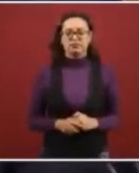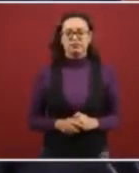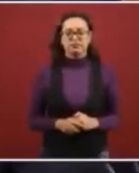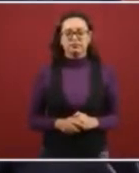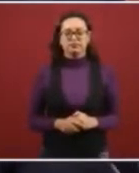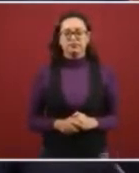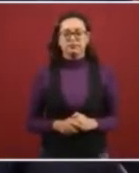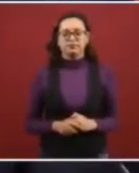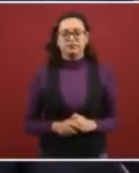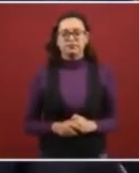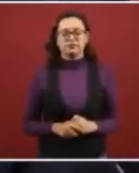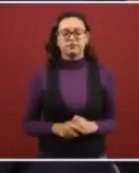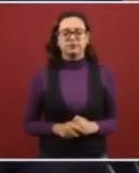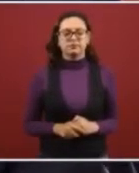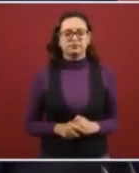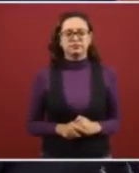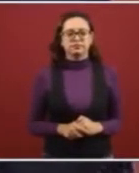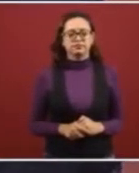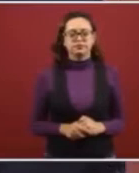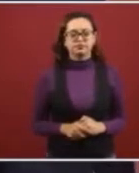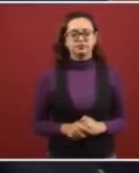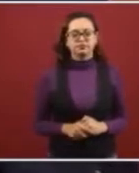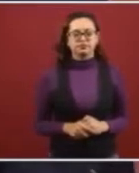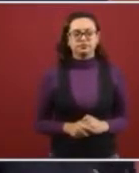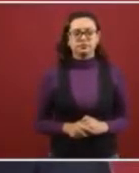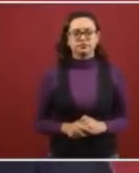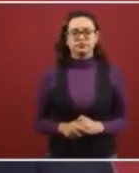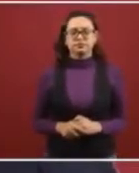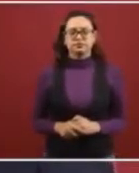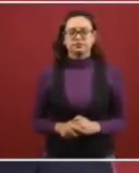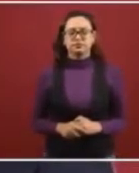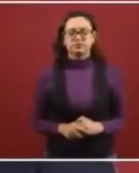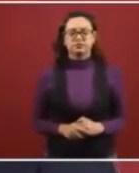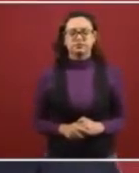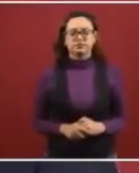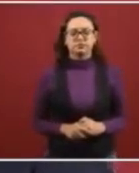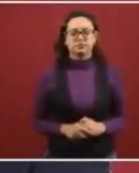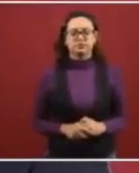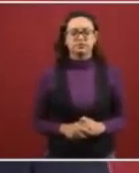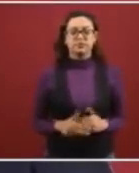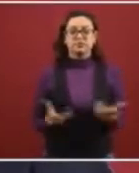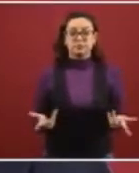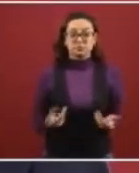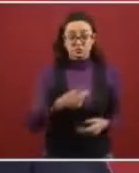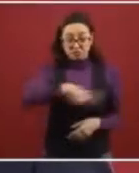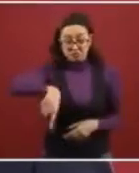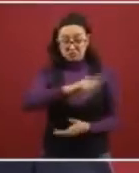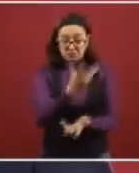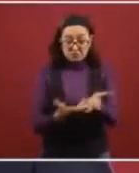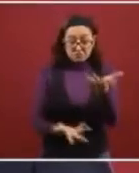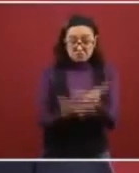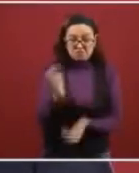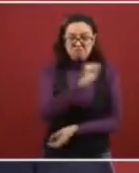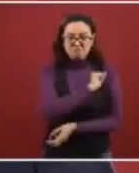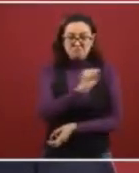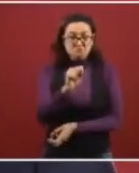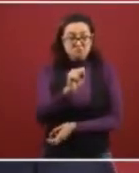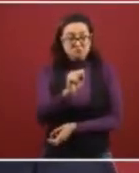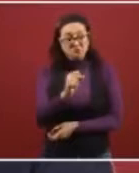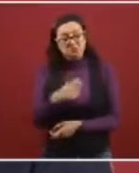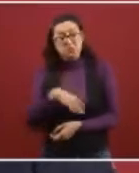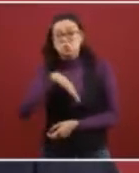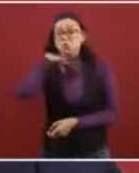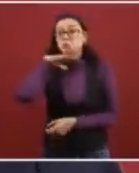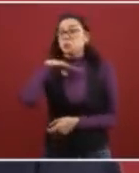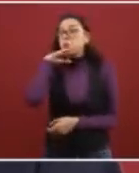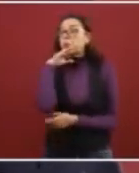permitir permit es el que haya impunidad. That there be impunity. El que